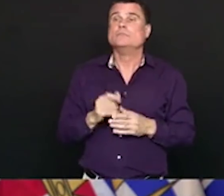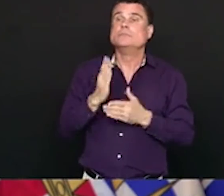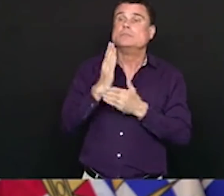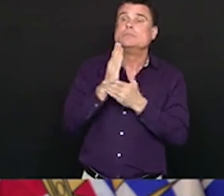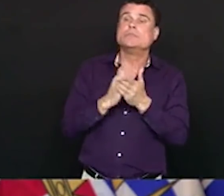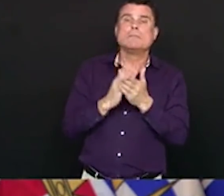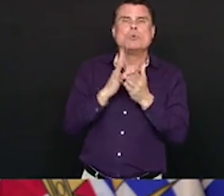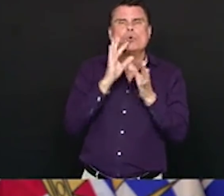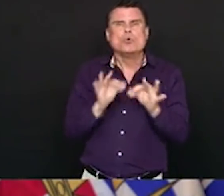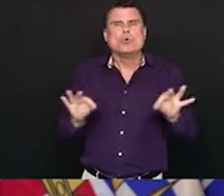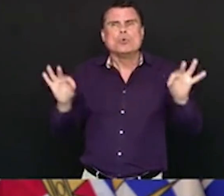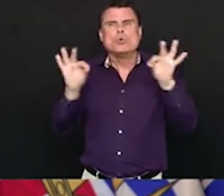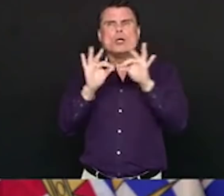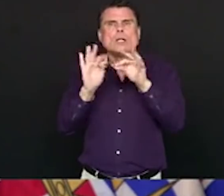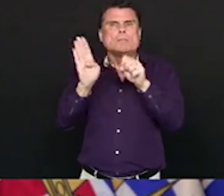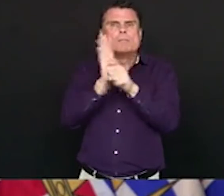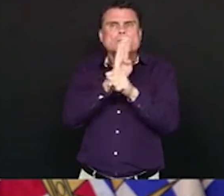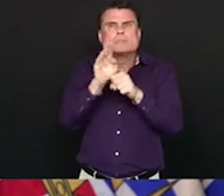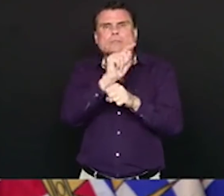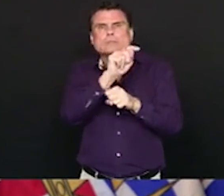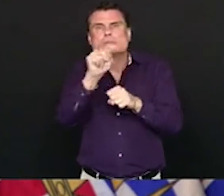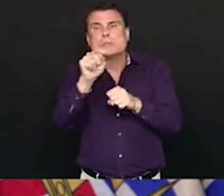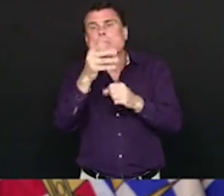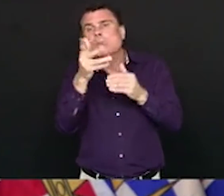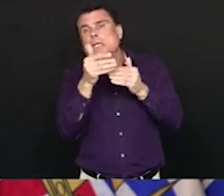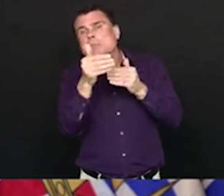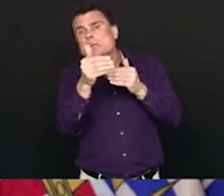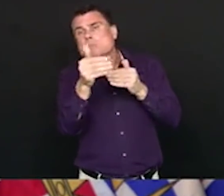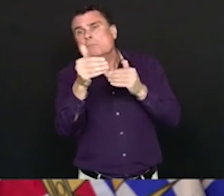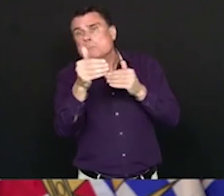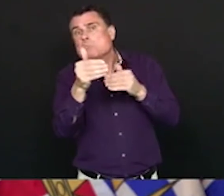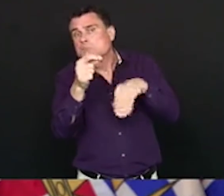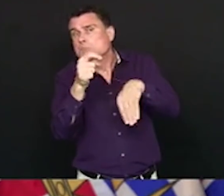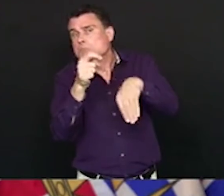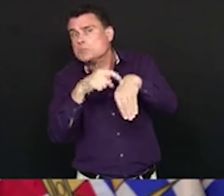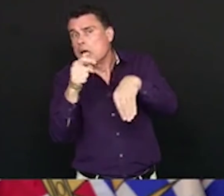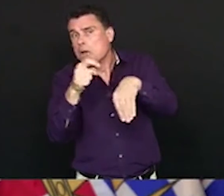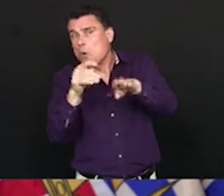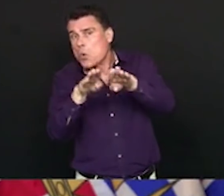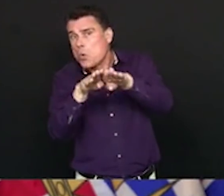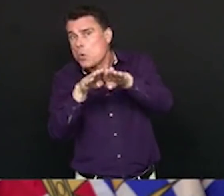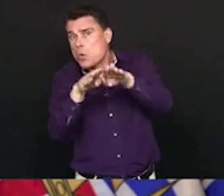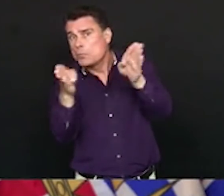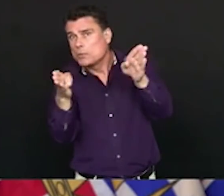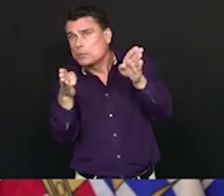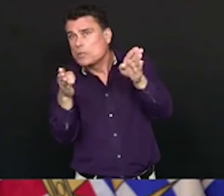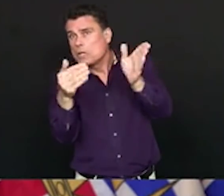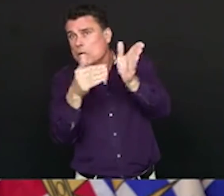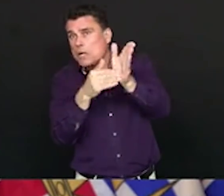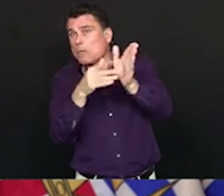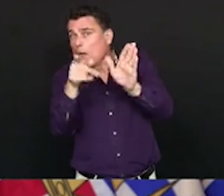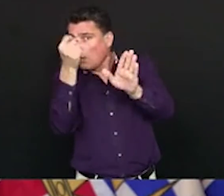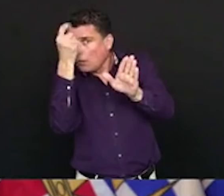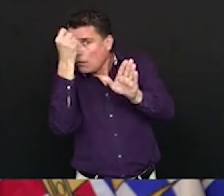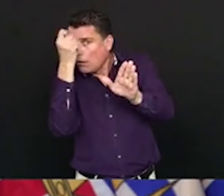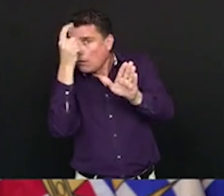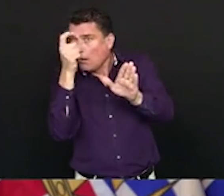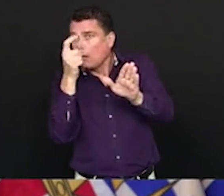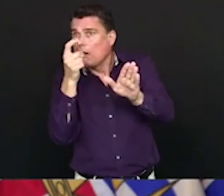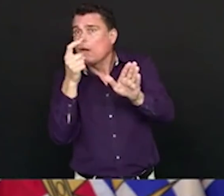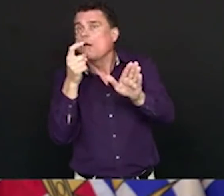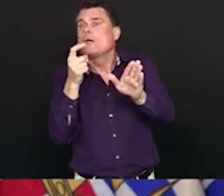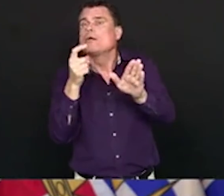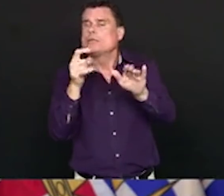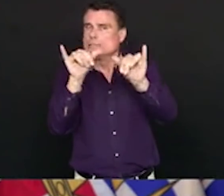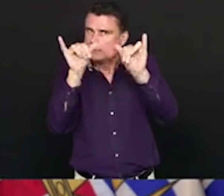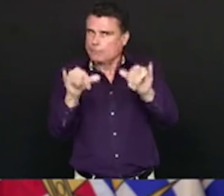losing that safety distance? But also connect our communities again and continue